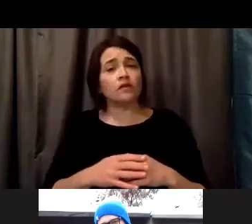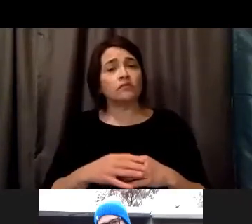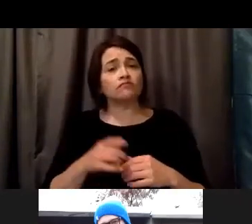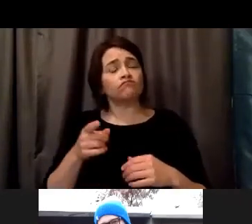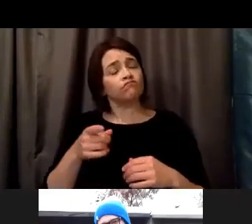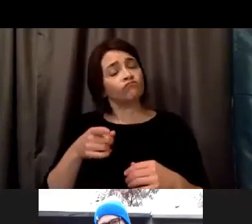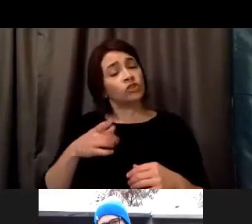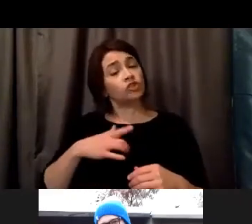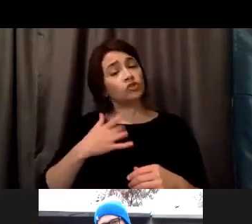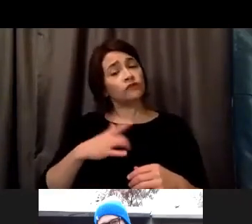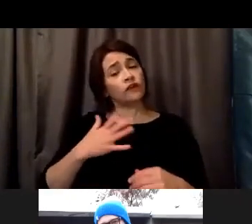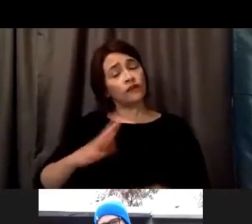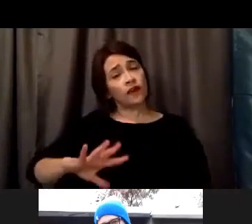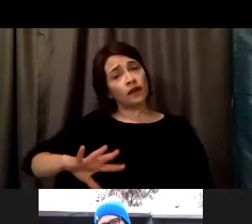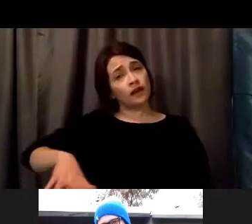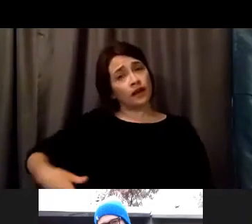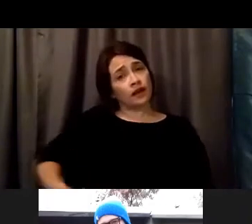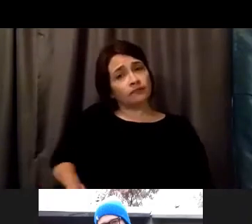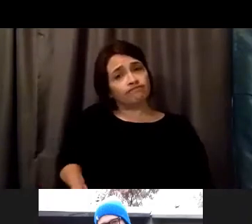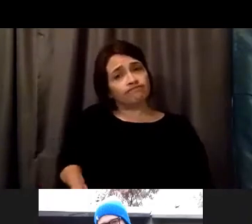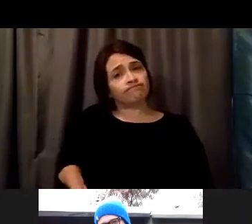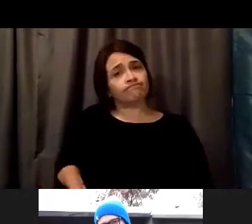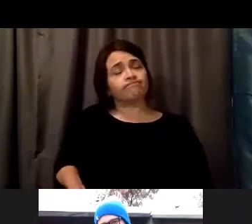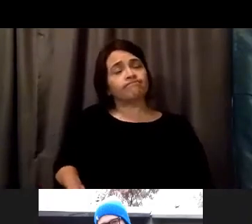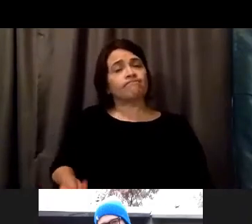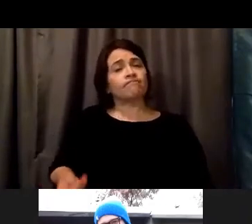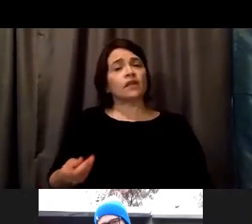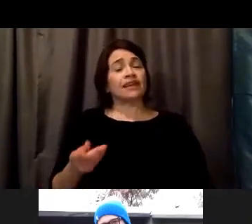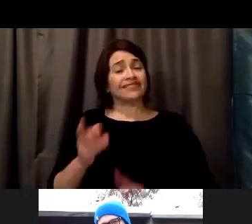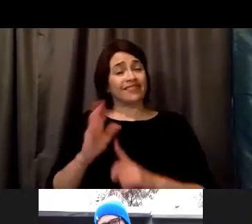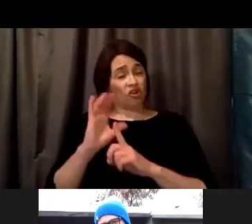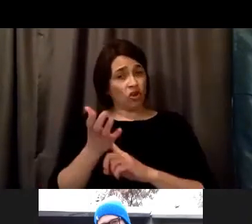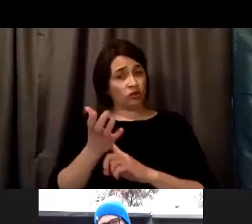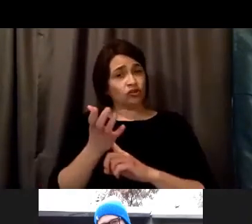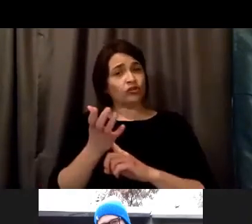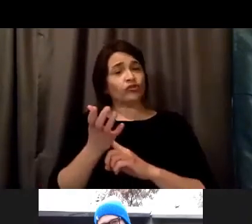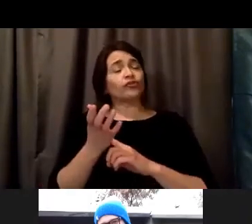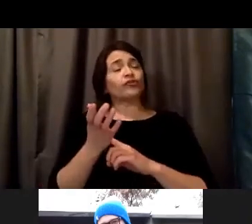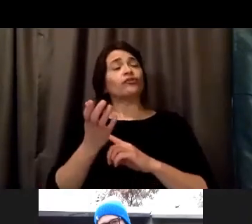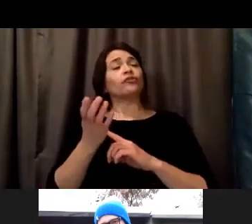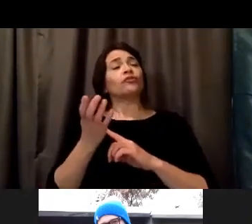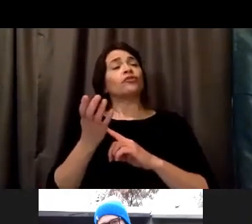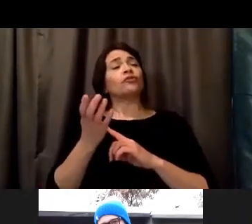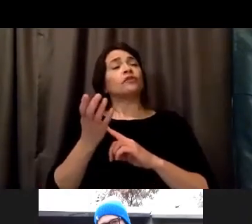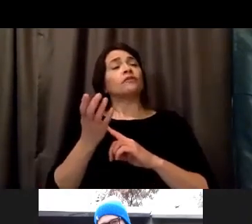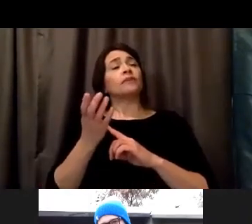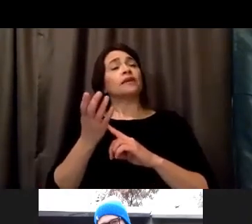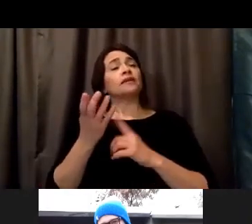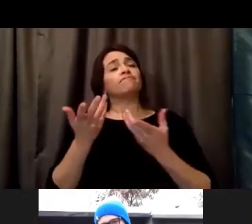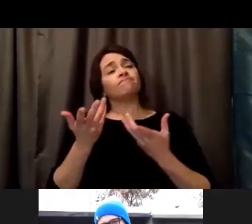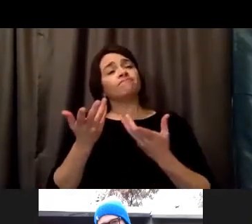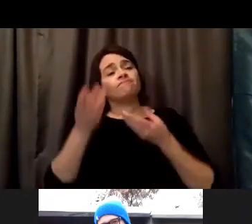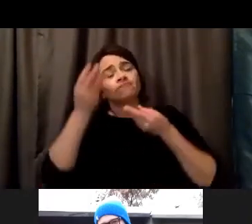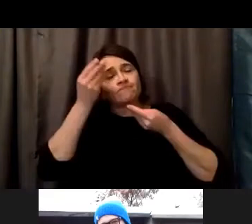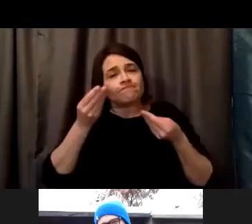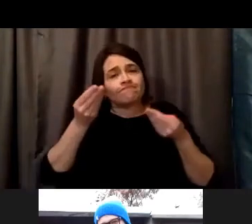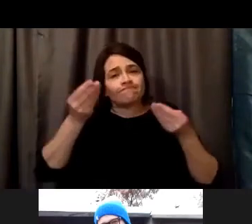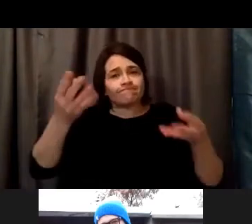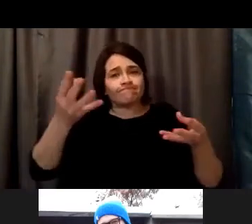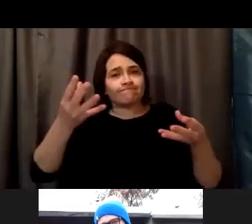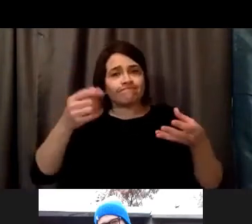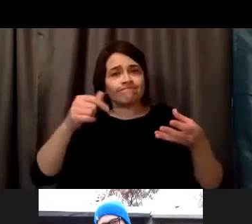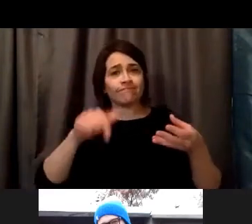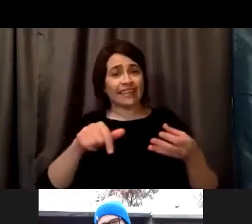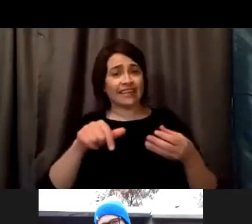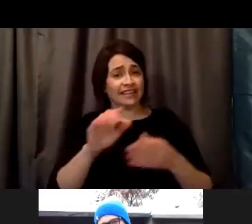Cambodian Khmer culture is being brought into schools in Minnesota? And I guess maybe I would ask, I